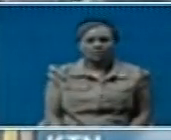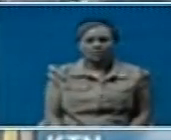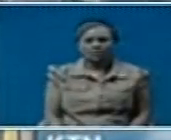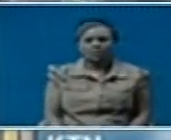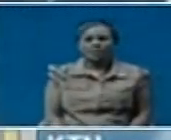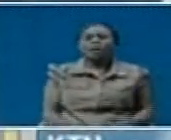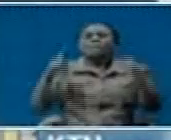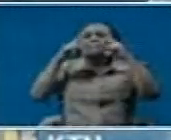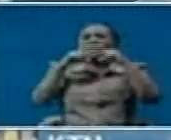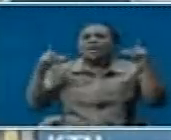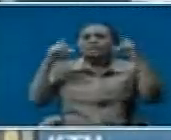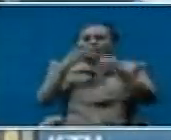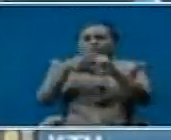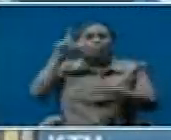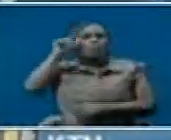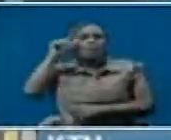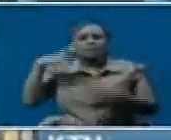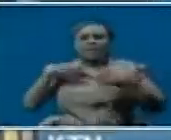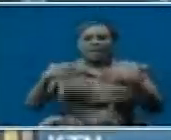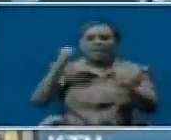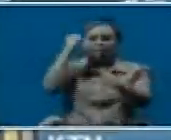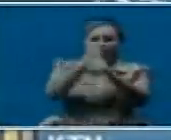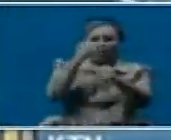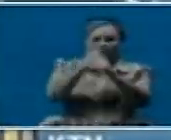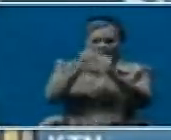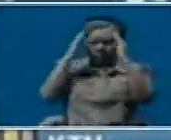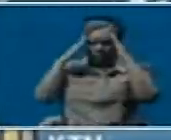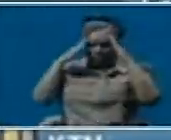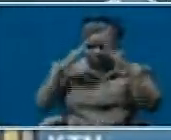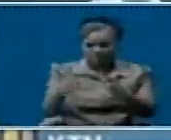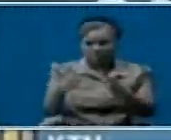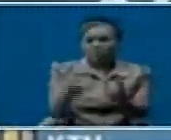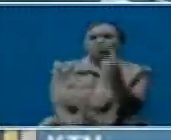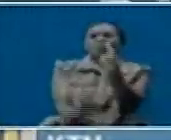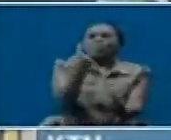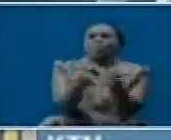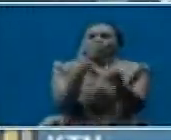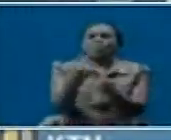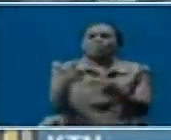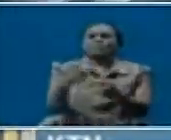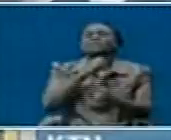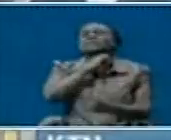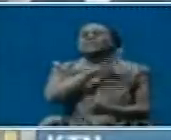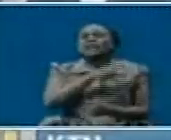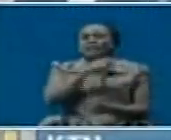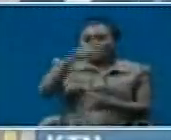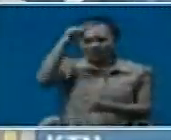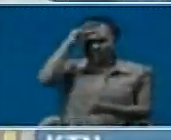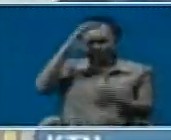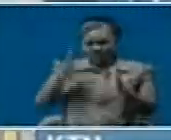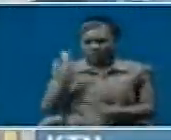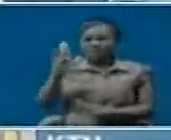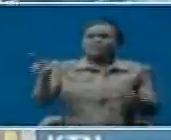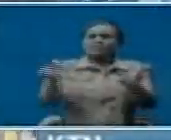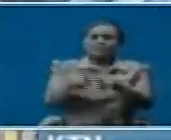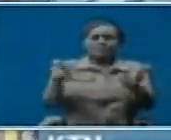The message from the Mombasa County health workers is determined. The heat is on, they chant defiantly to their governor, and you